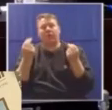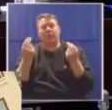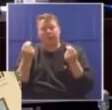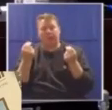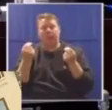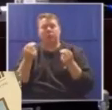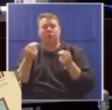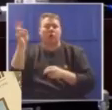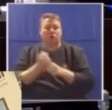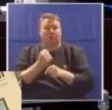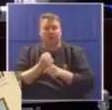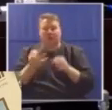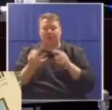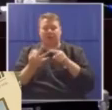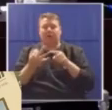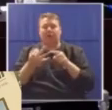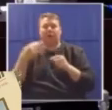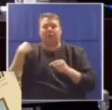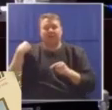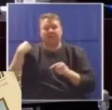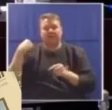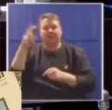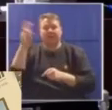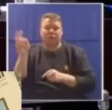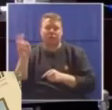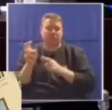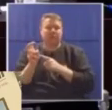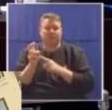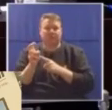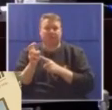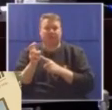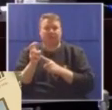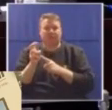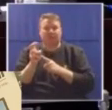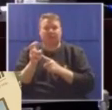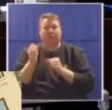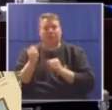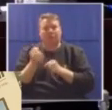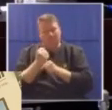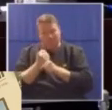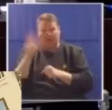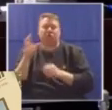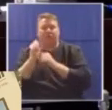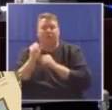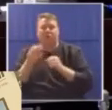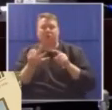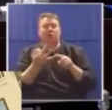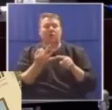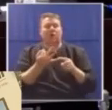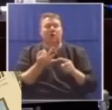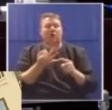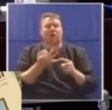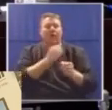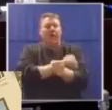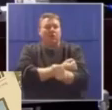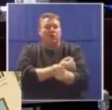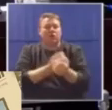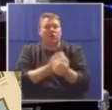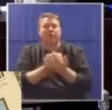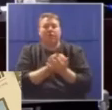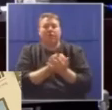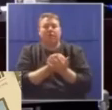Minister of Electricity focuses on generation, and Minister of Energy and Mineral Resources focuses on the